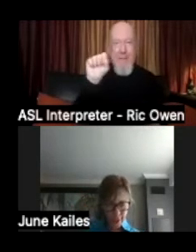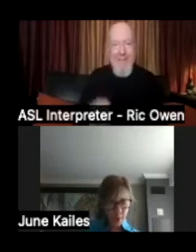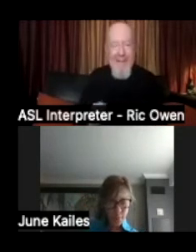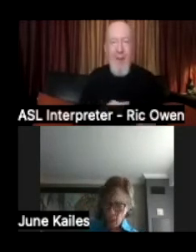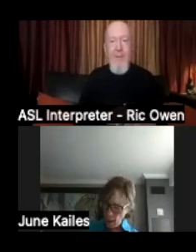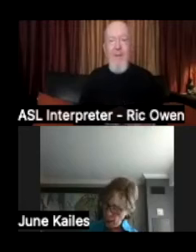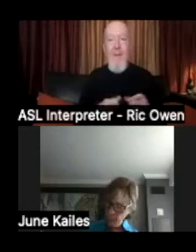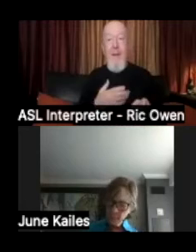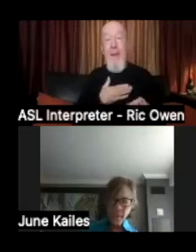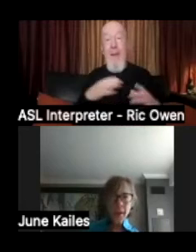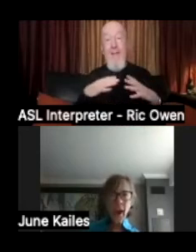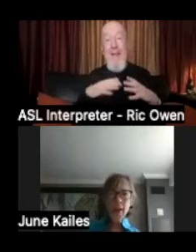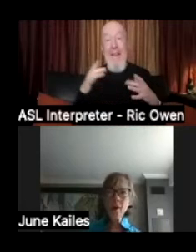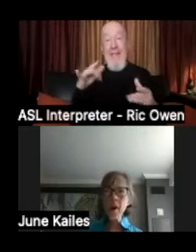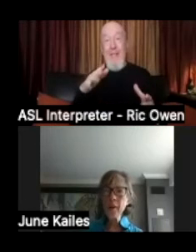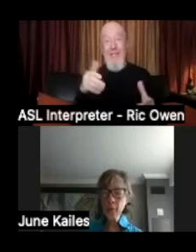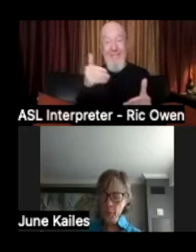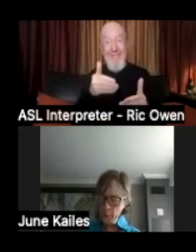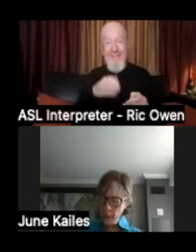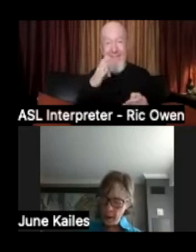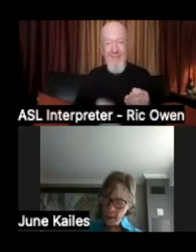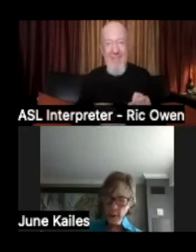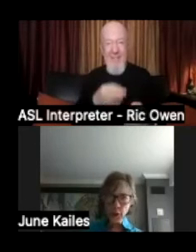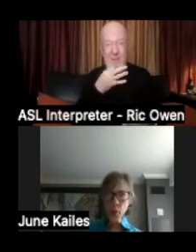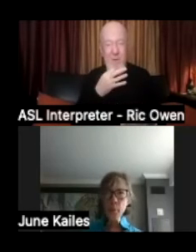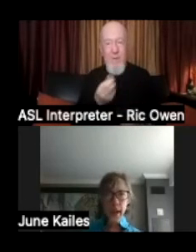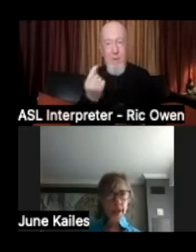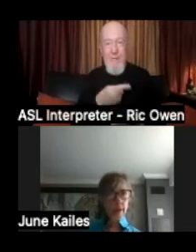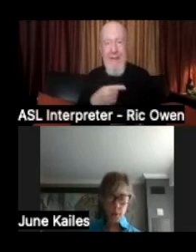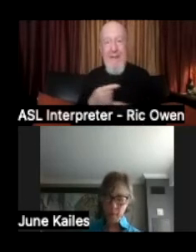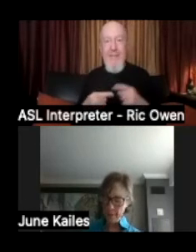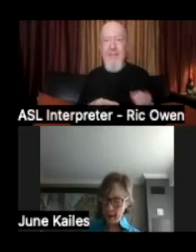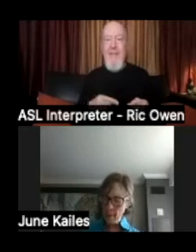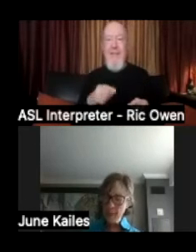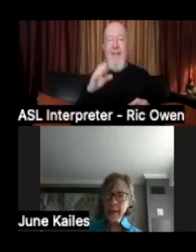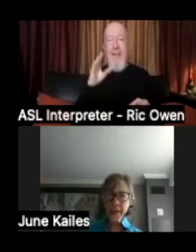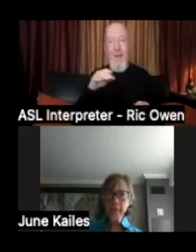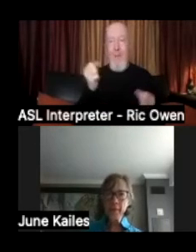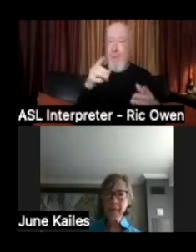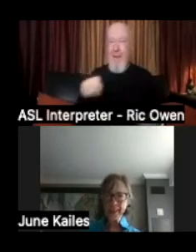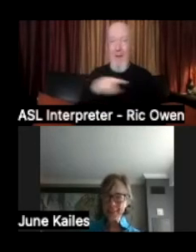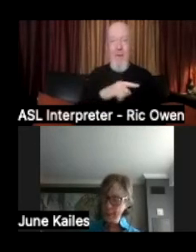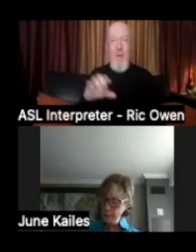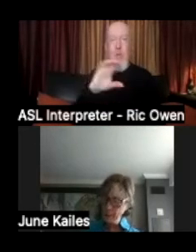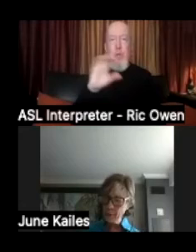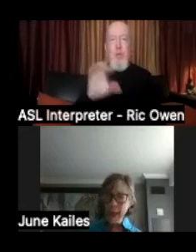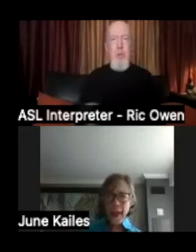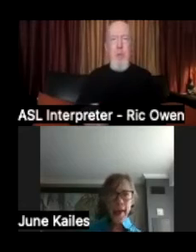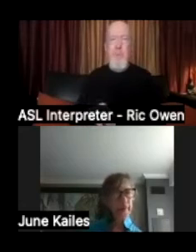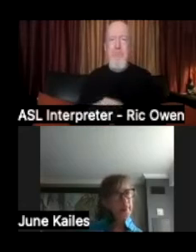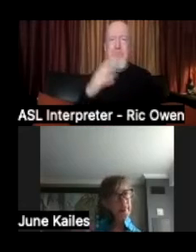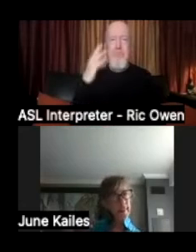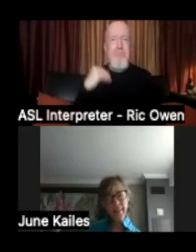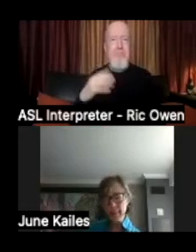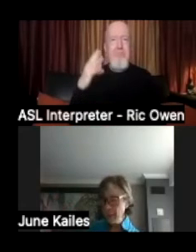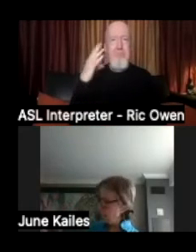days, so I know all of you are Zoom natives by now, given the last 2 years. So